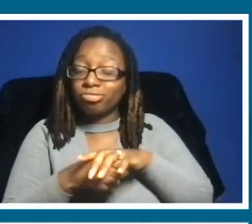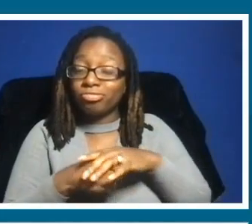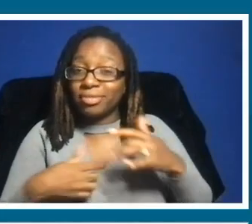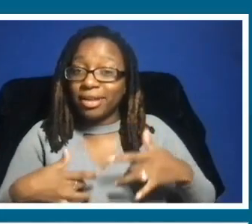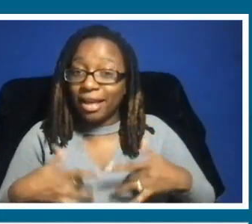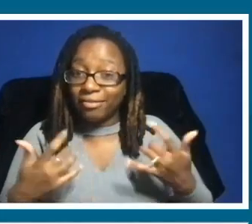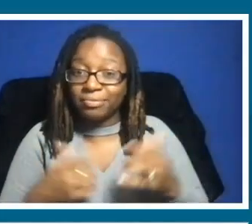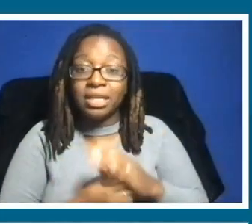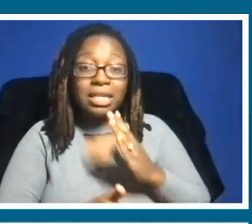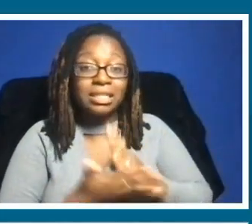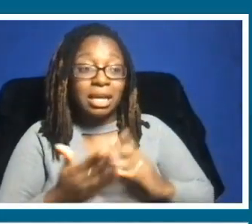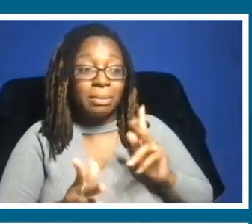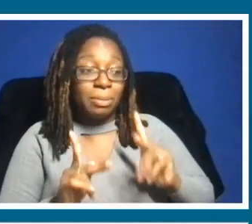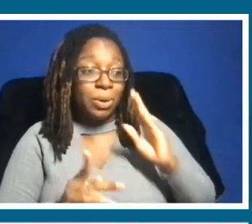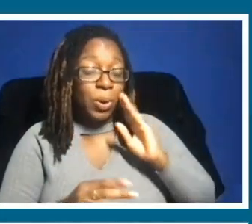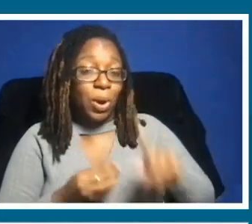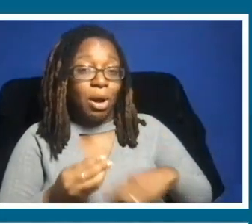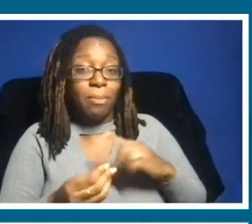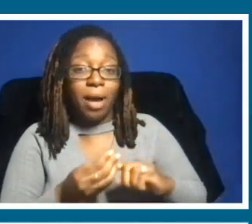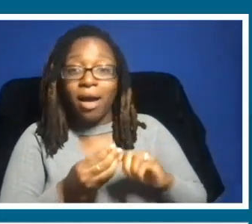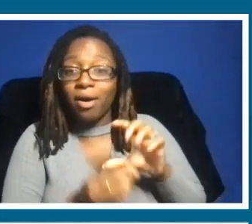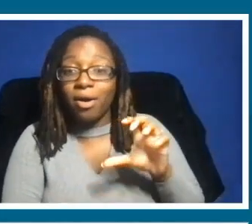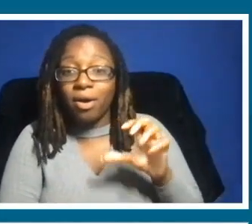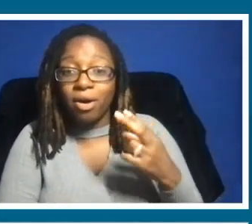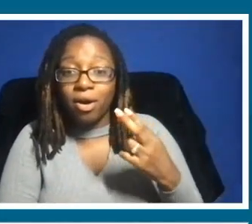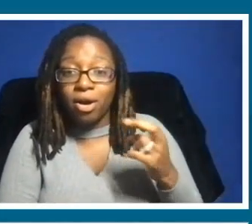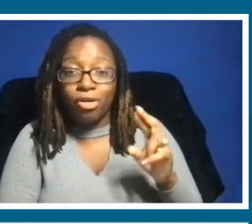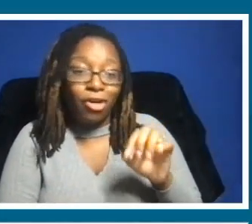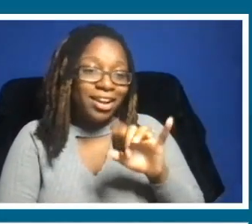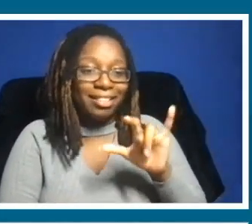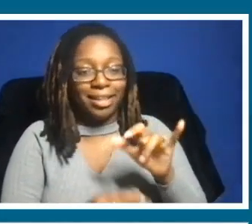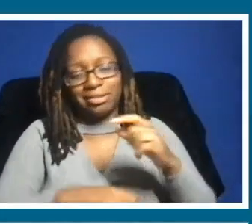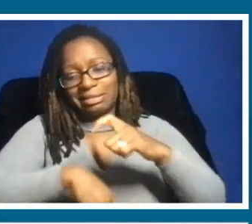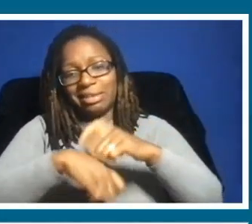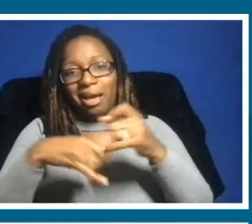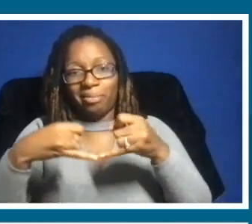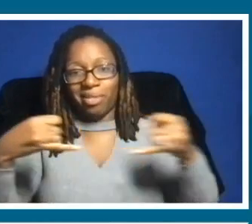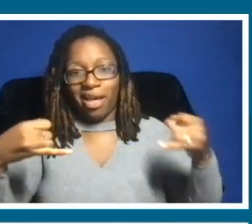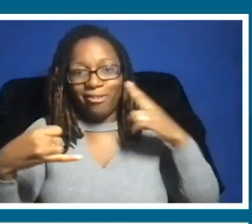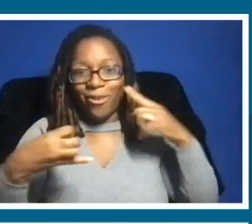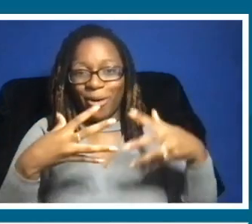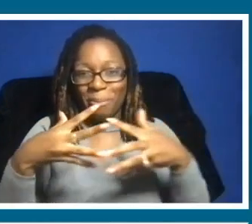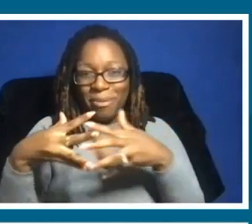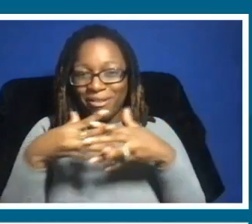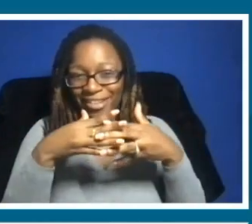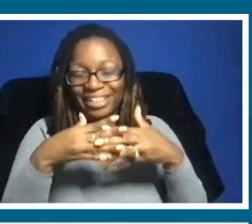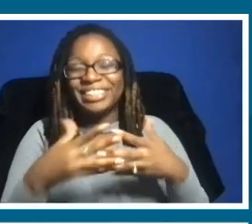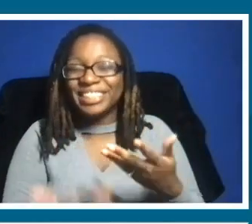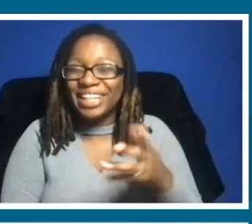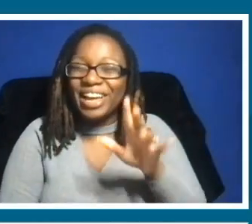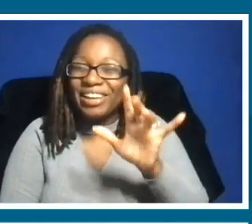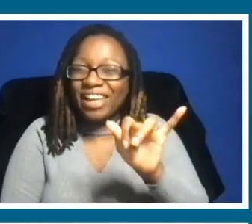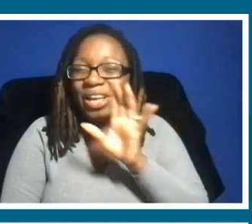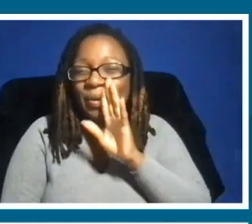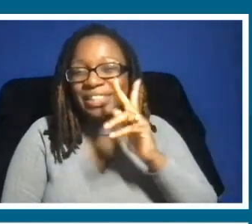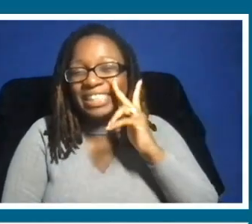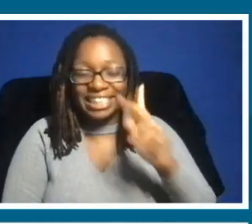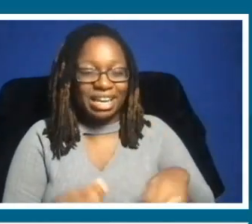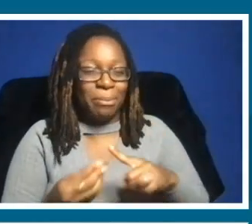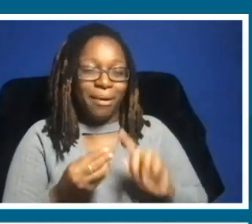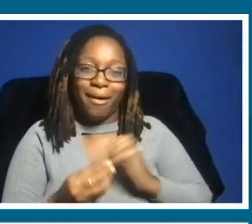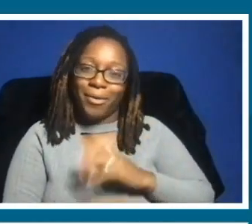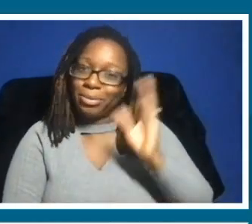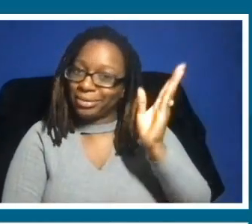Yay. Good. I'm going to tell you, this is where you have to wait till the end of our presentation, because I'm going to tell you about something very cool